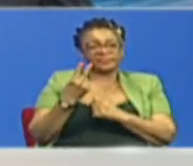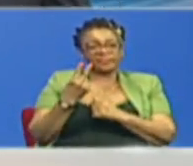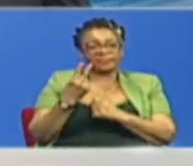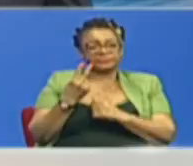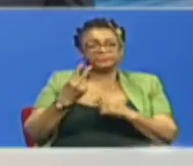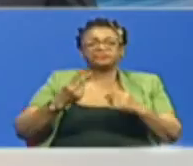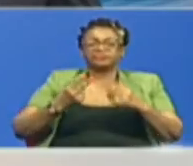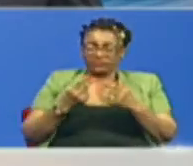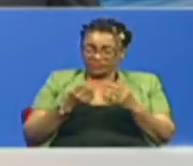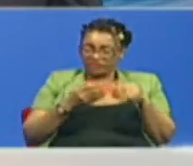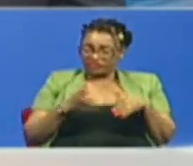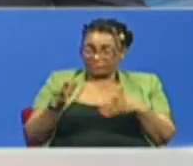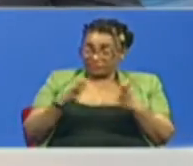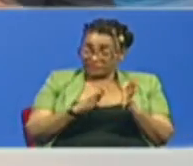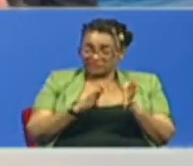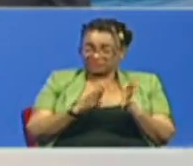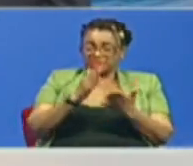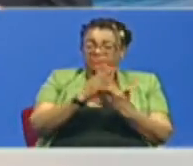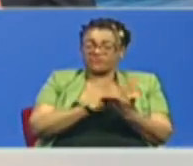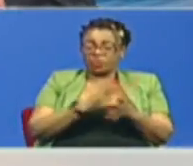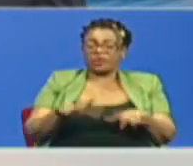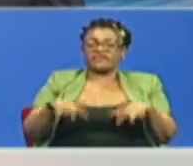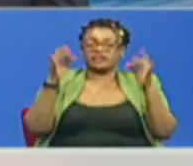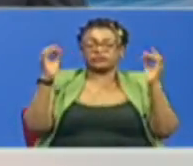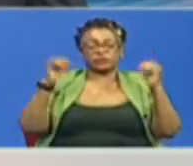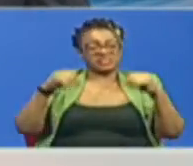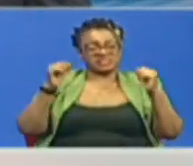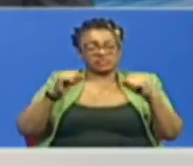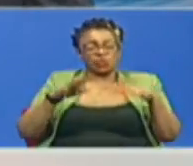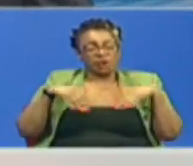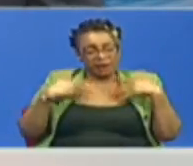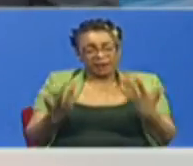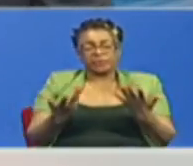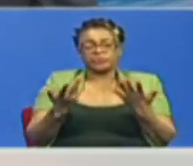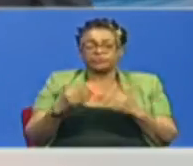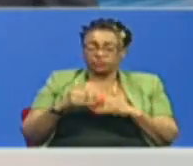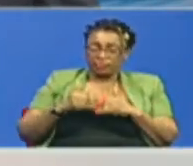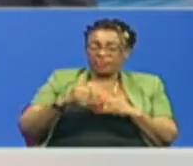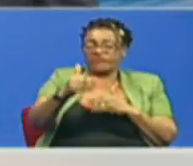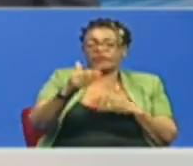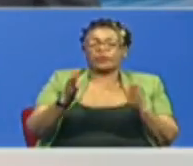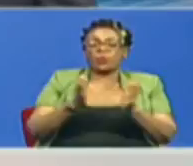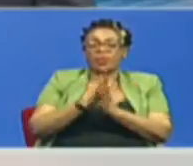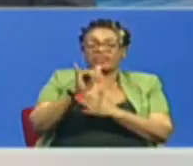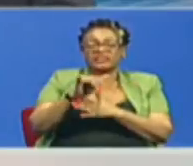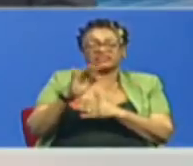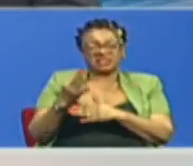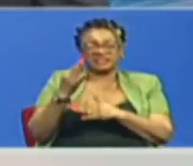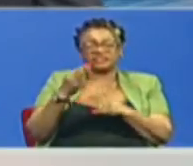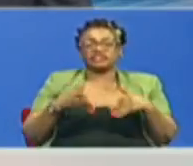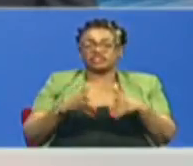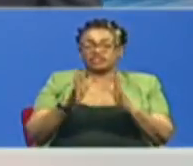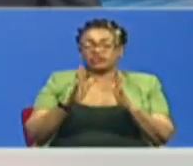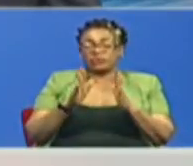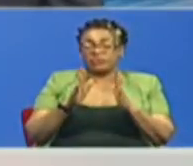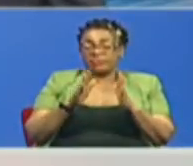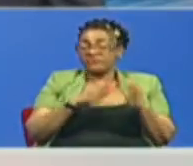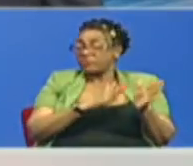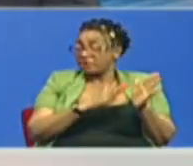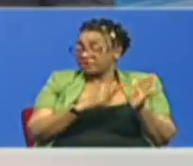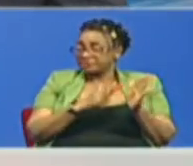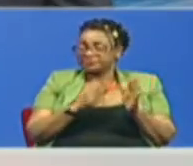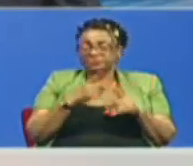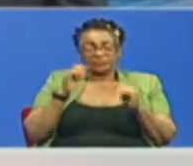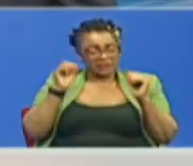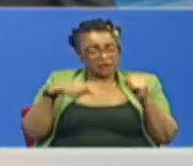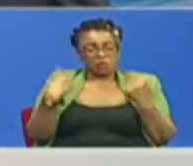generation formula before we find consensus on how to move on with the third generation formula. But for now, we can only wait. Back